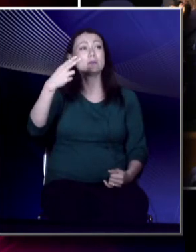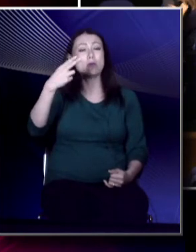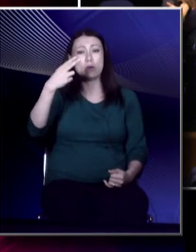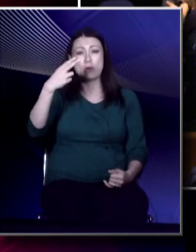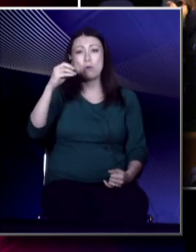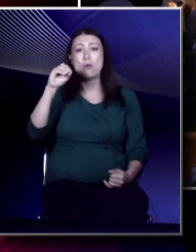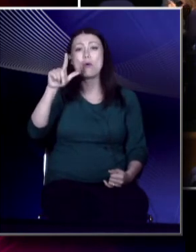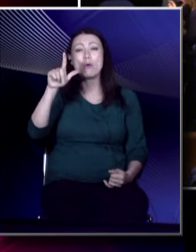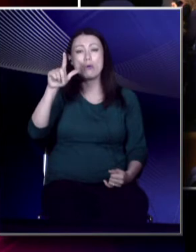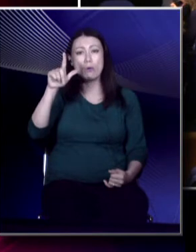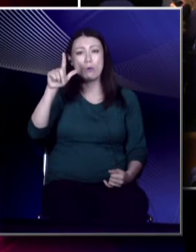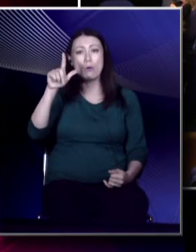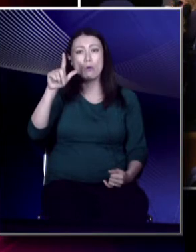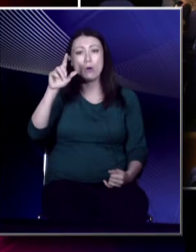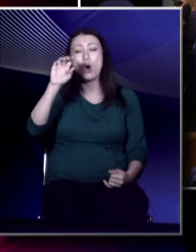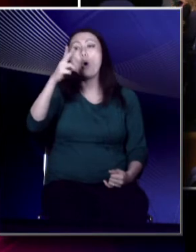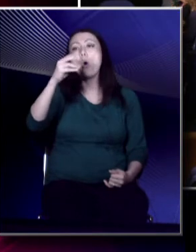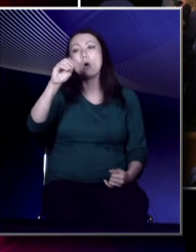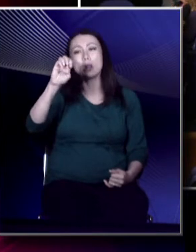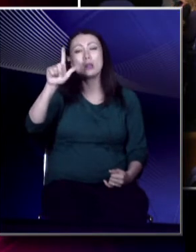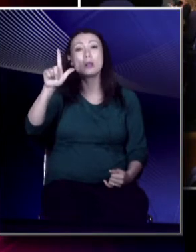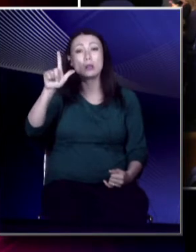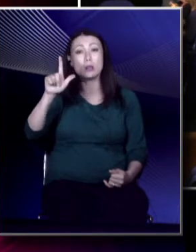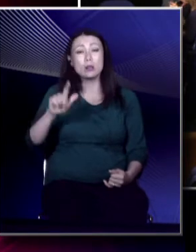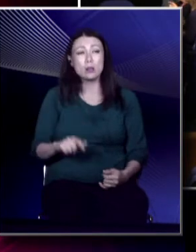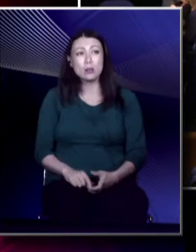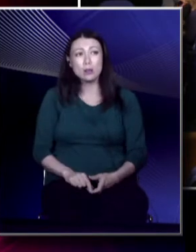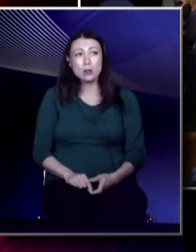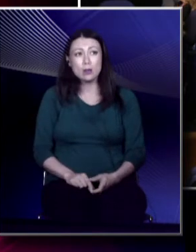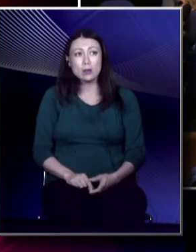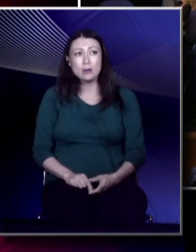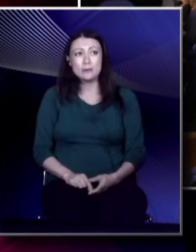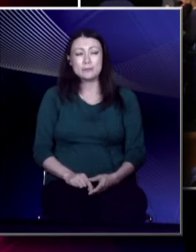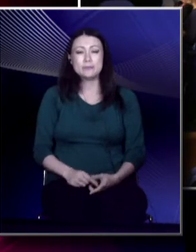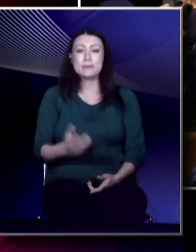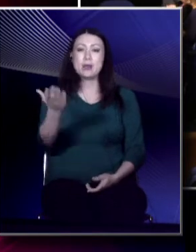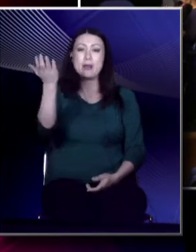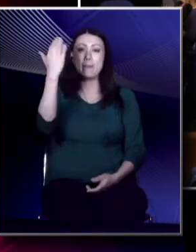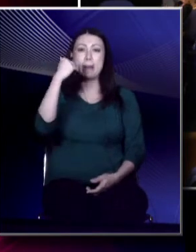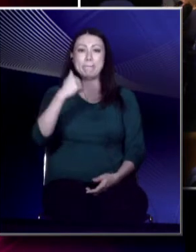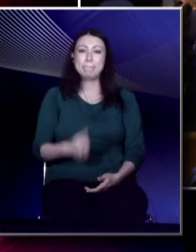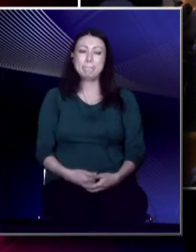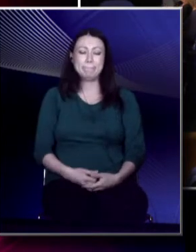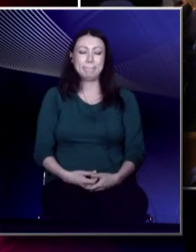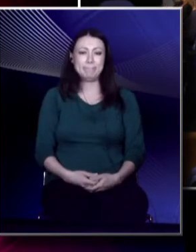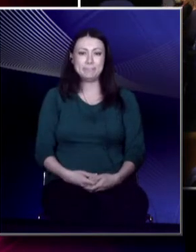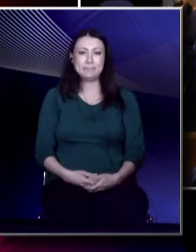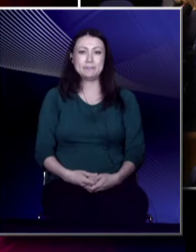right. Okay.